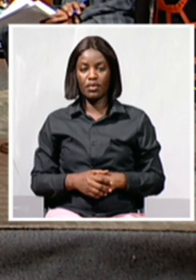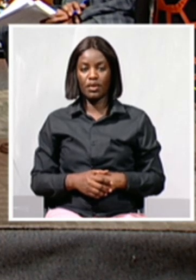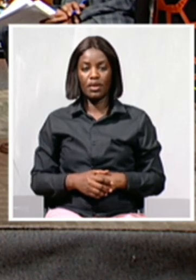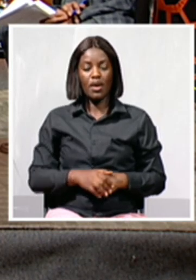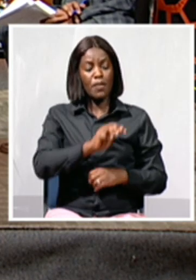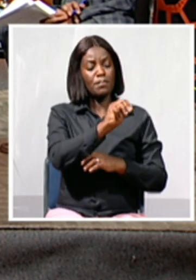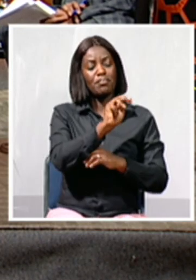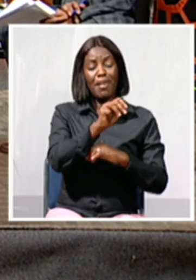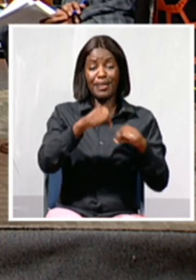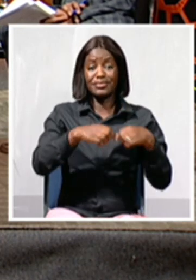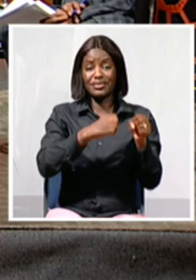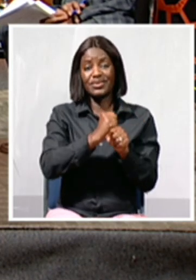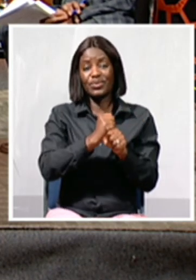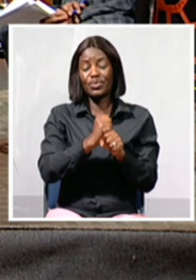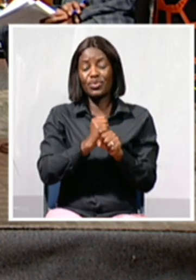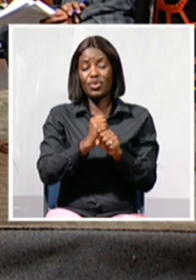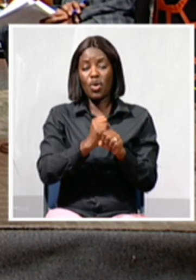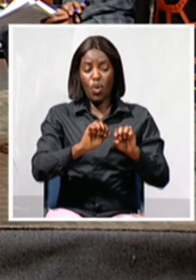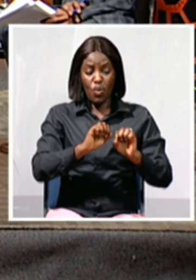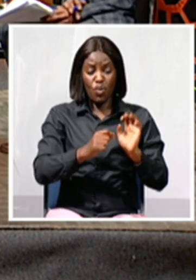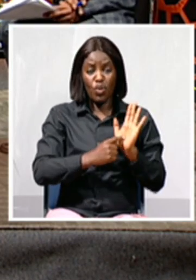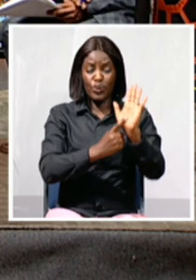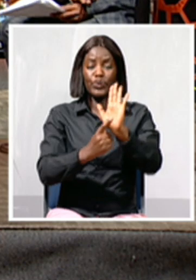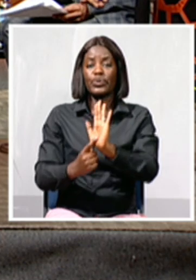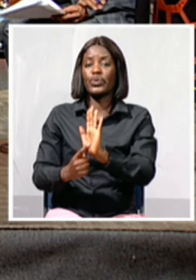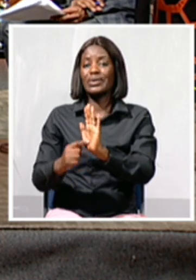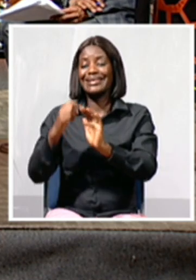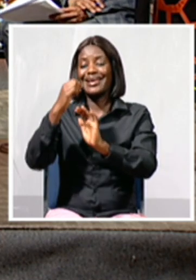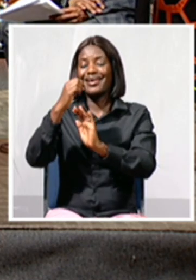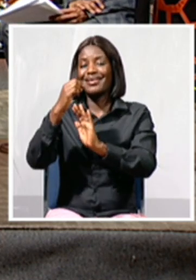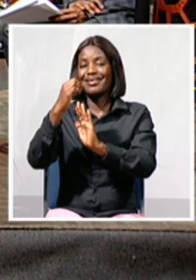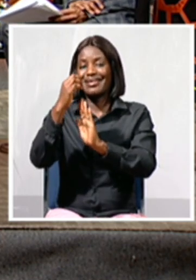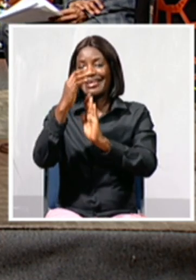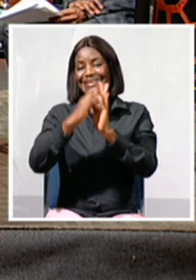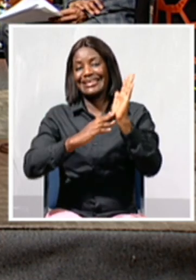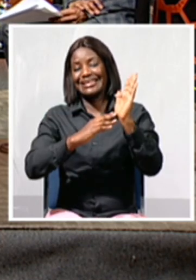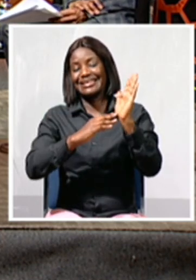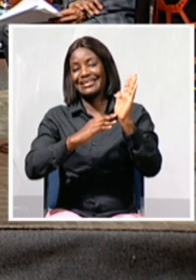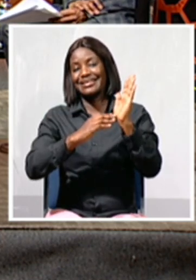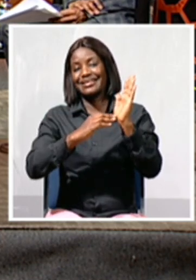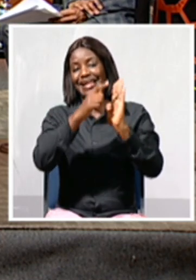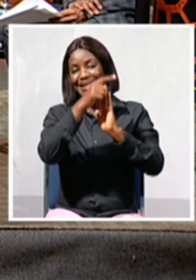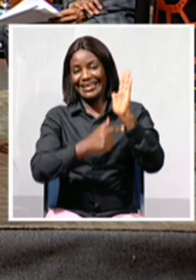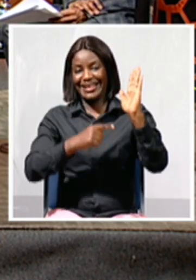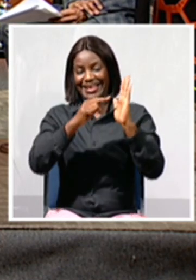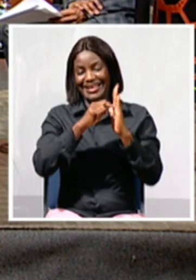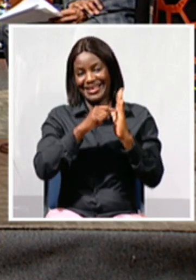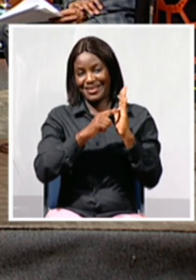we also launched a voter and civic education campaign. Now, our theme for